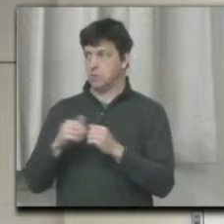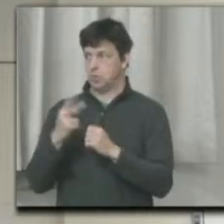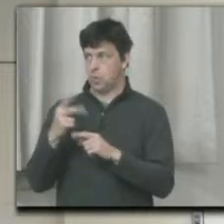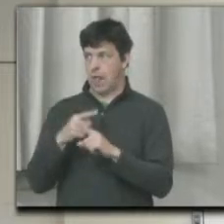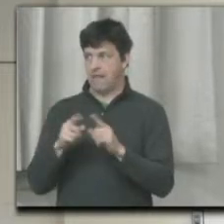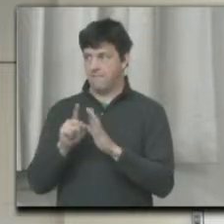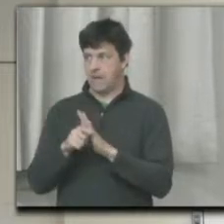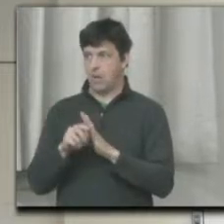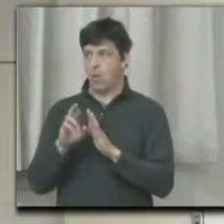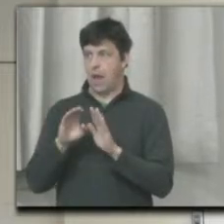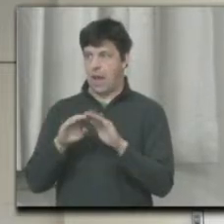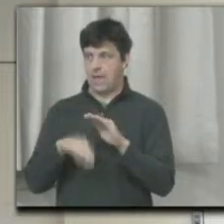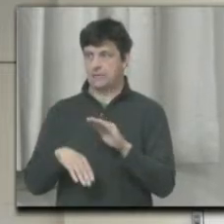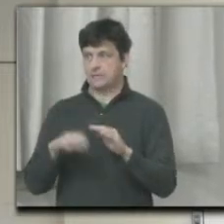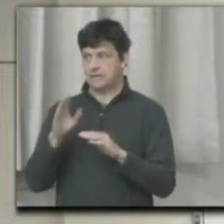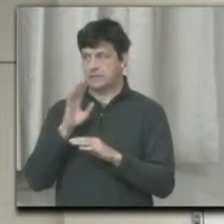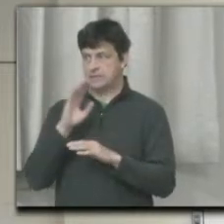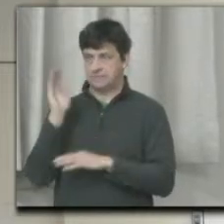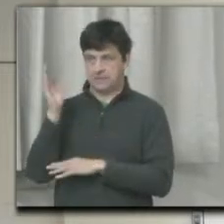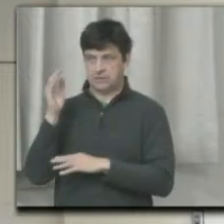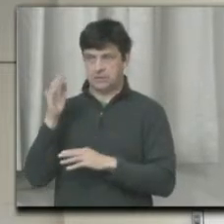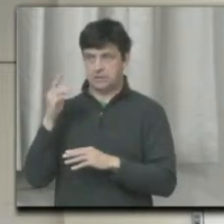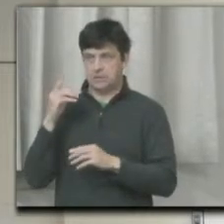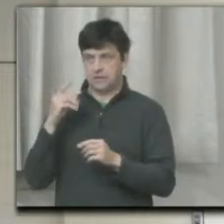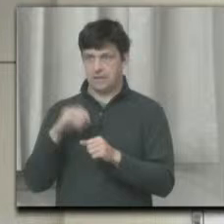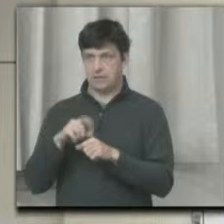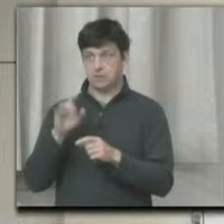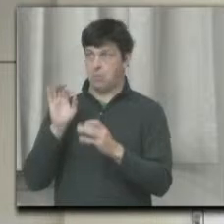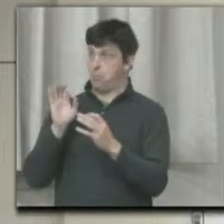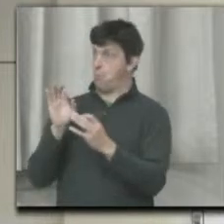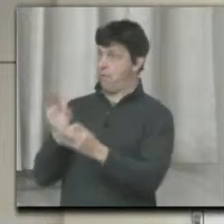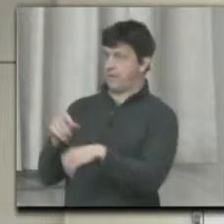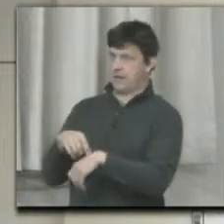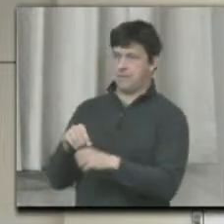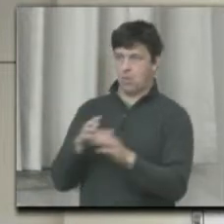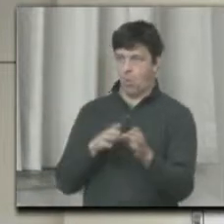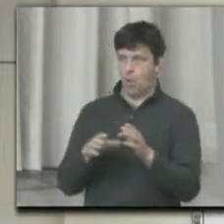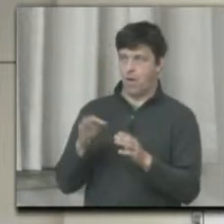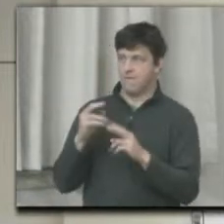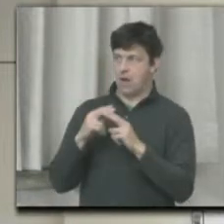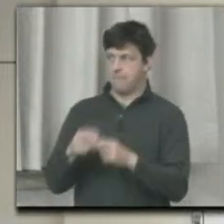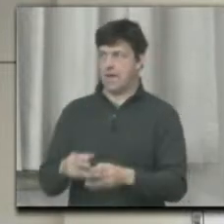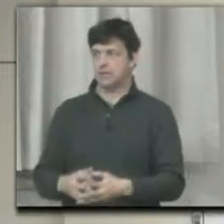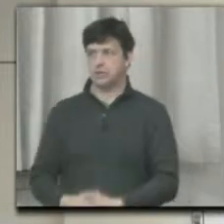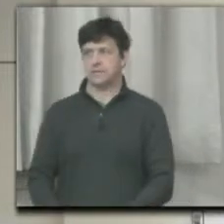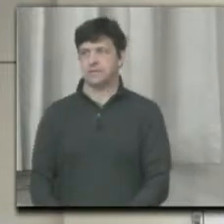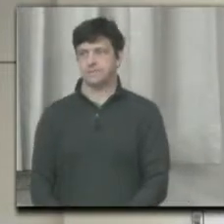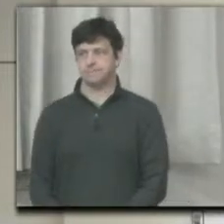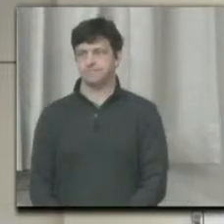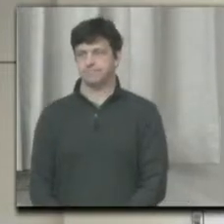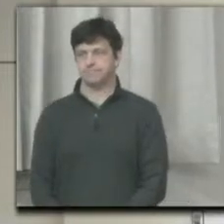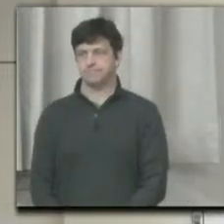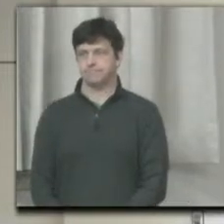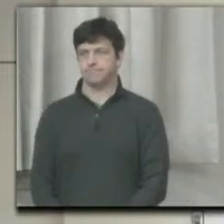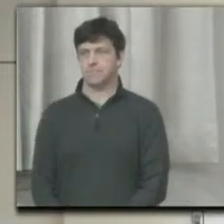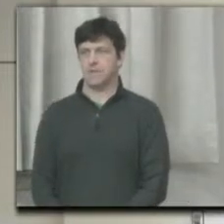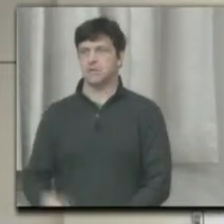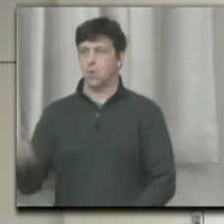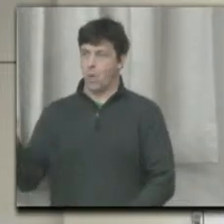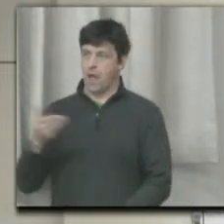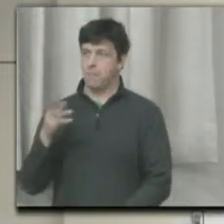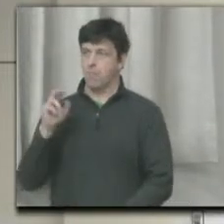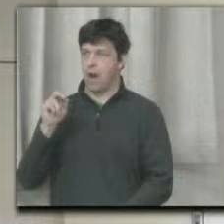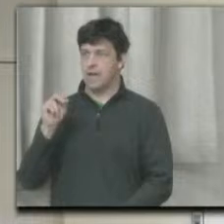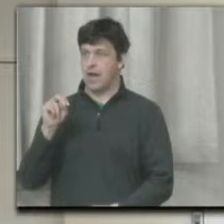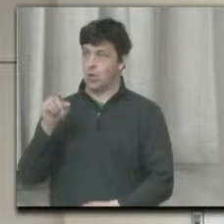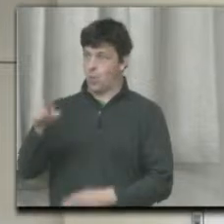speech for their candidacy of chair in the order, perfect timing, in the order of nominations. So welcome, Brandon.